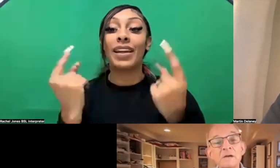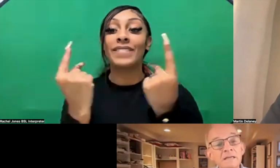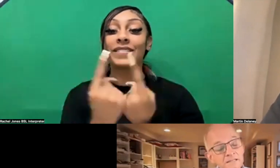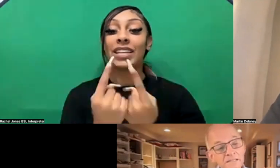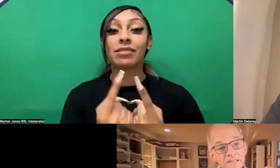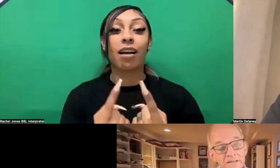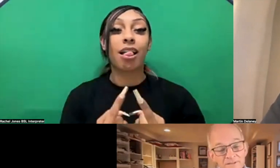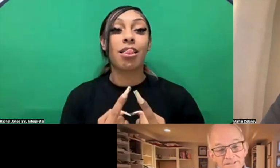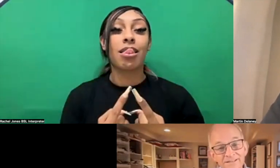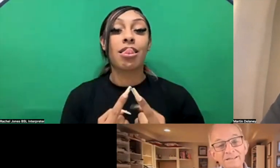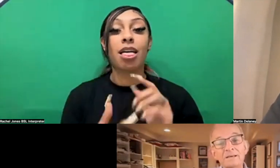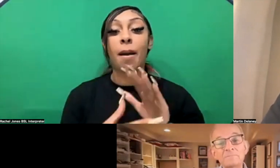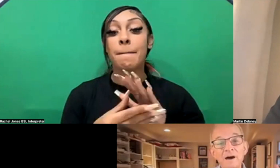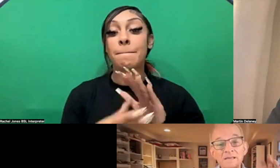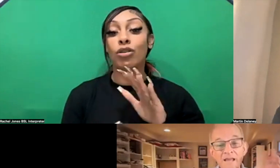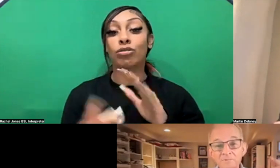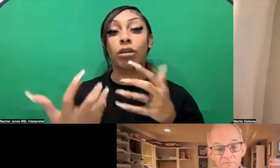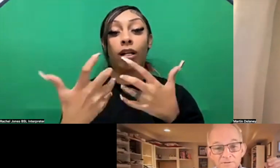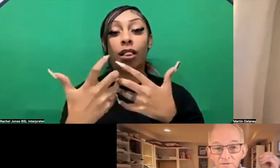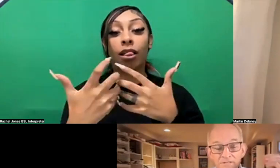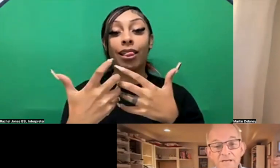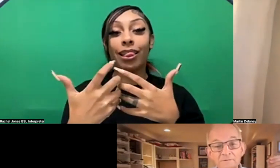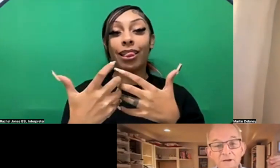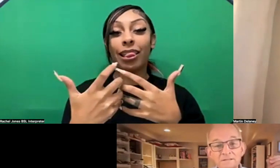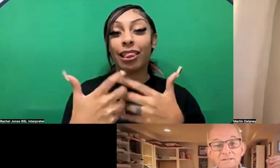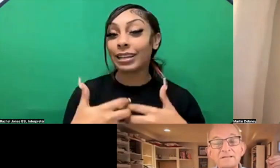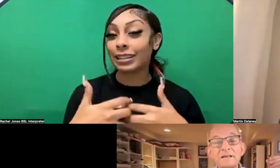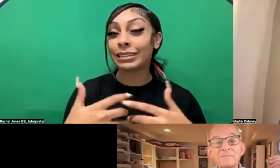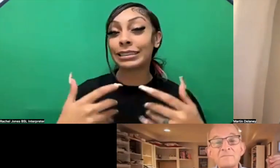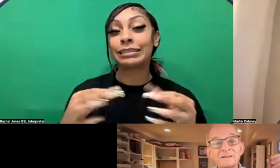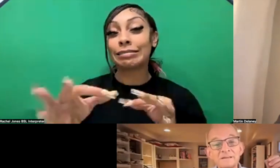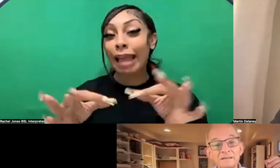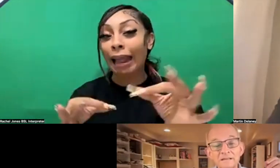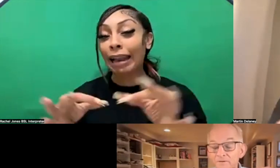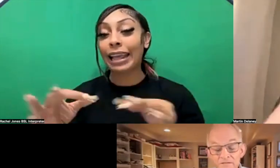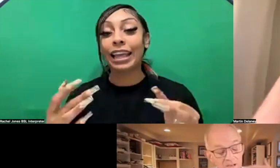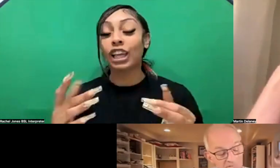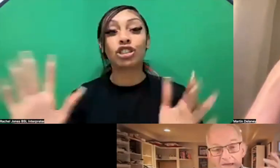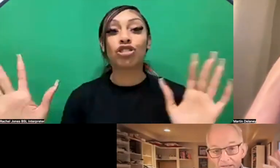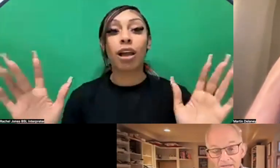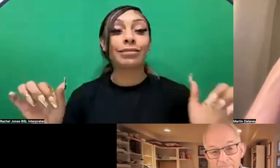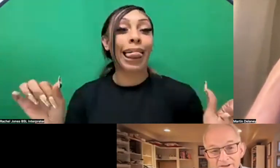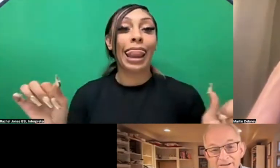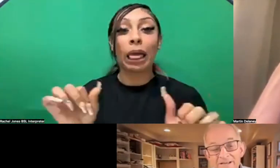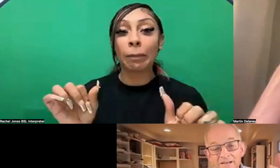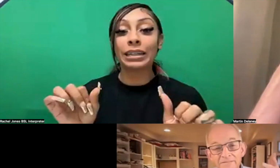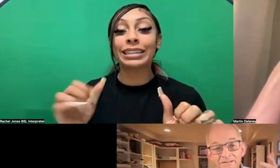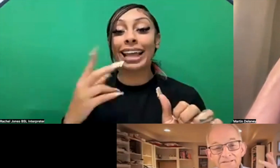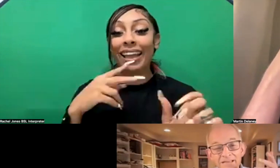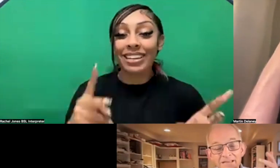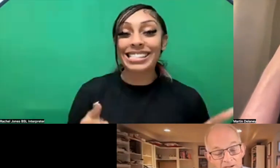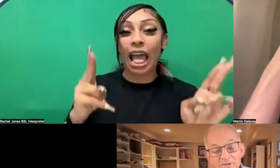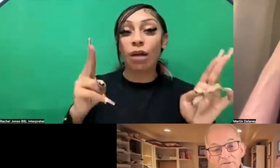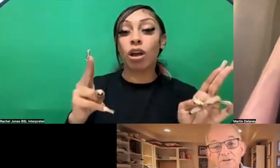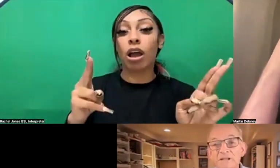So it isn't limited by samples, which are just snapshots in the time. And for example, if I had a snapshot of